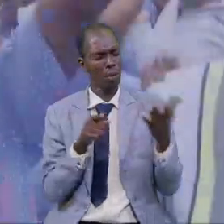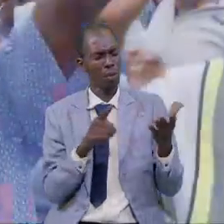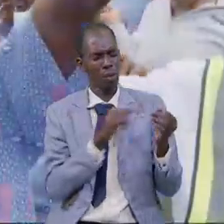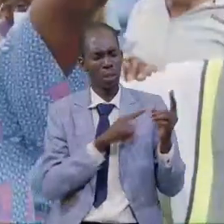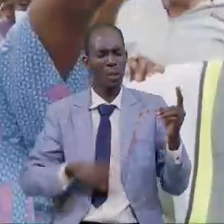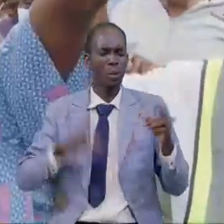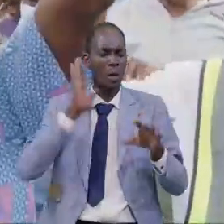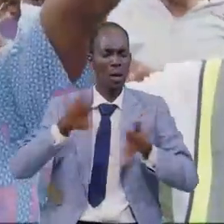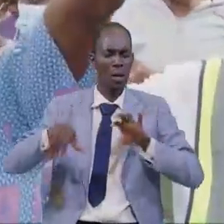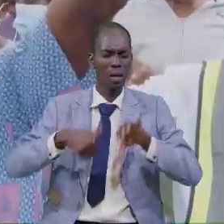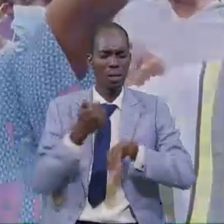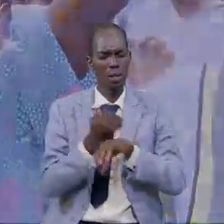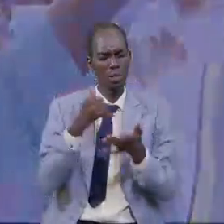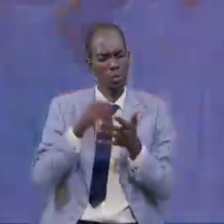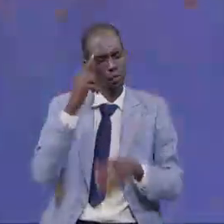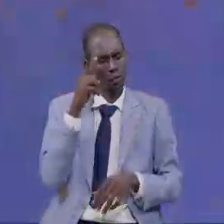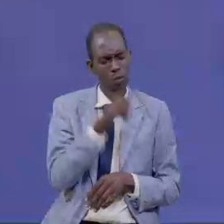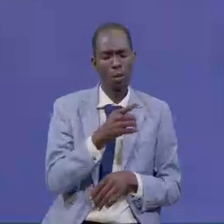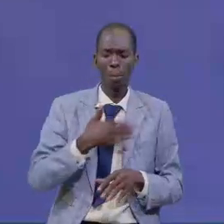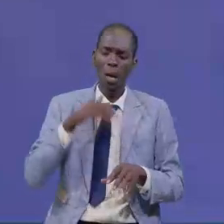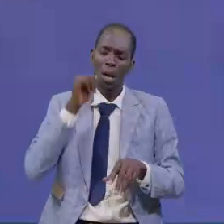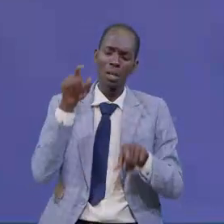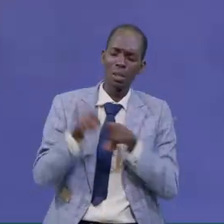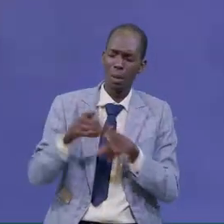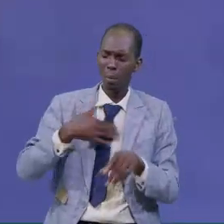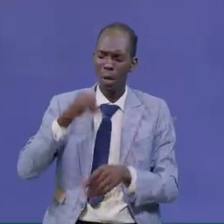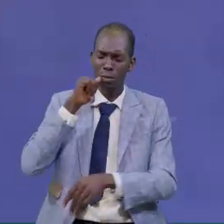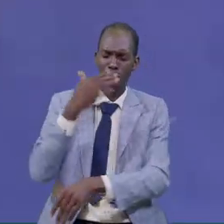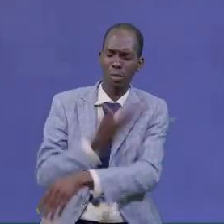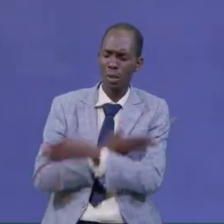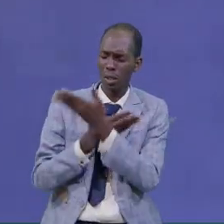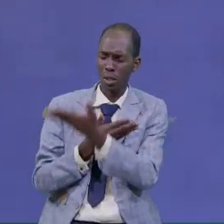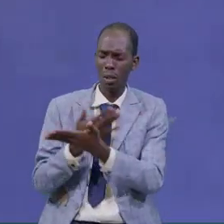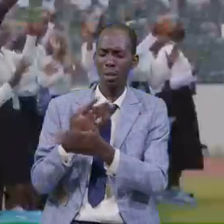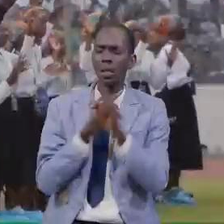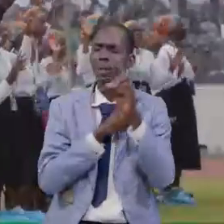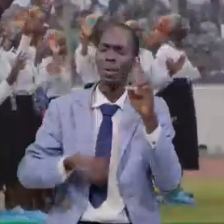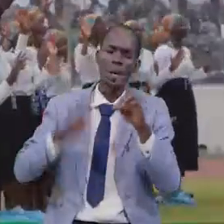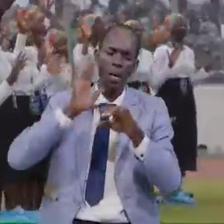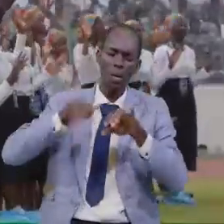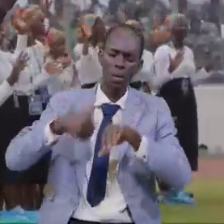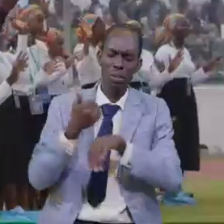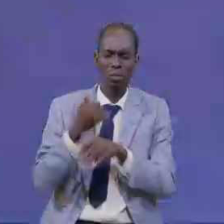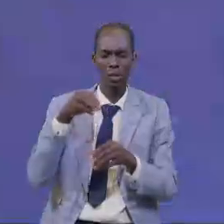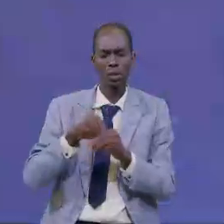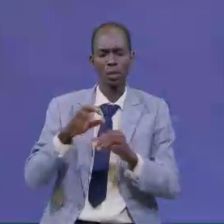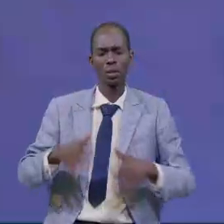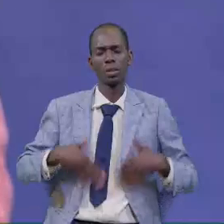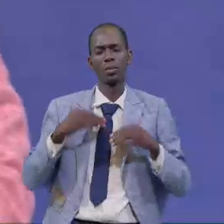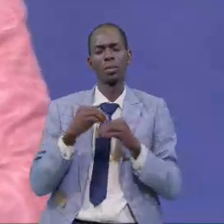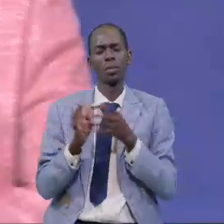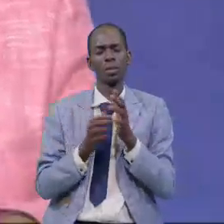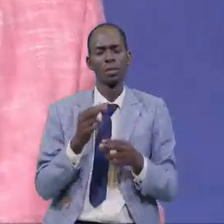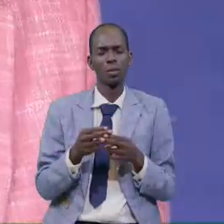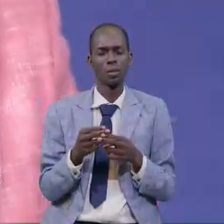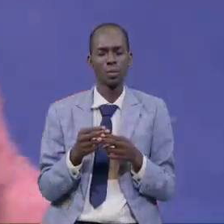life. My sister, my daughter there, the Lord will confirm it in your life. You know,